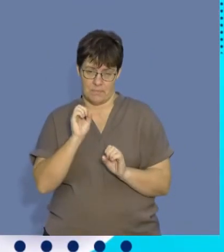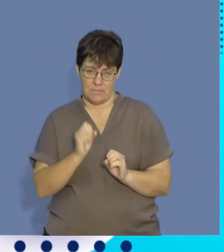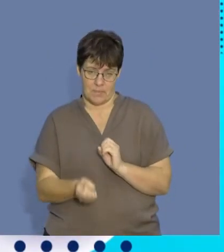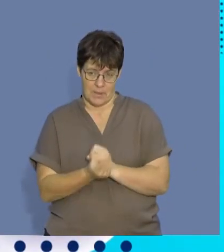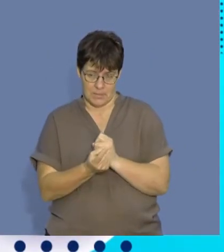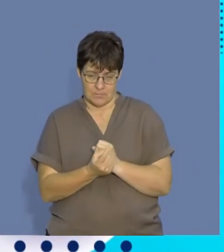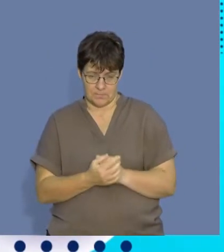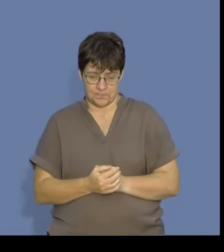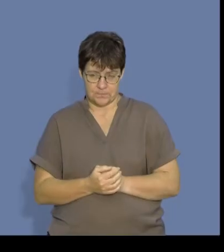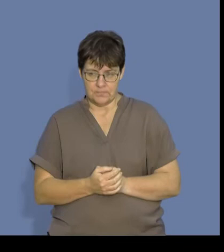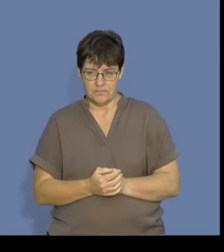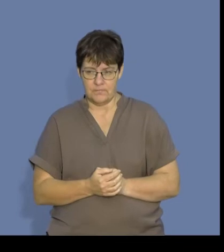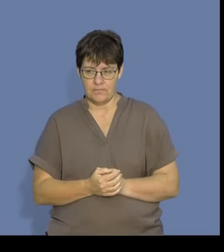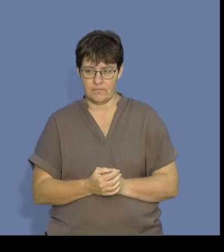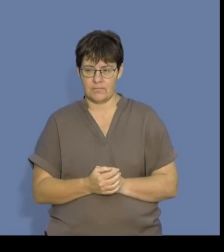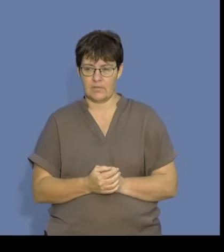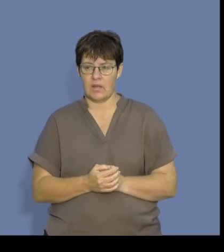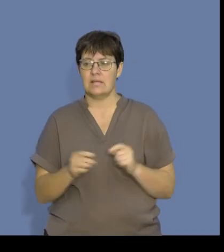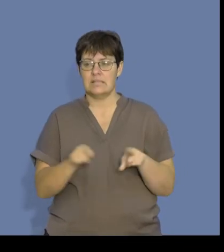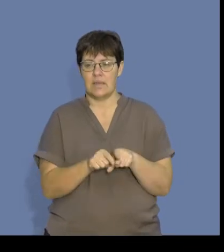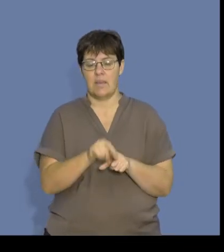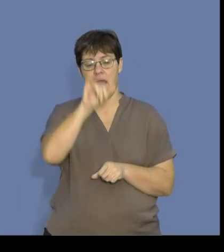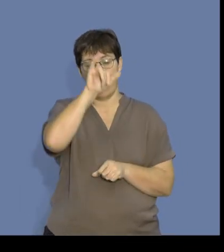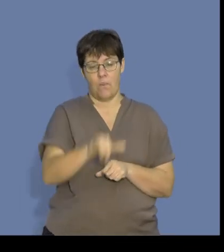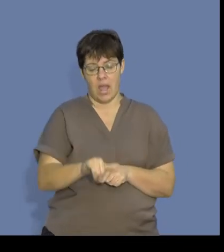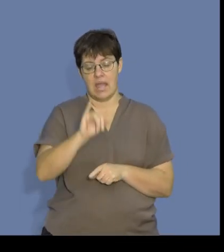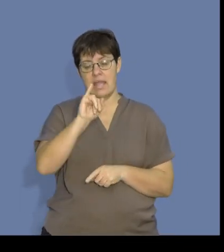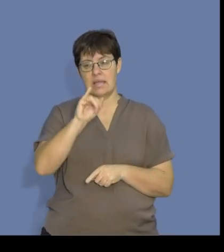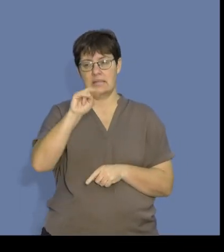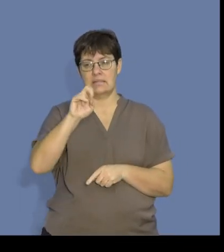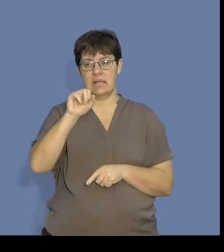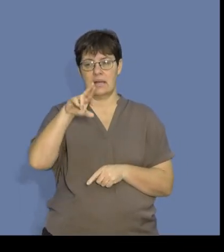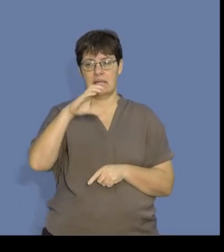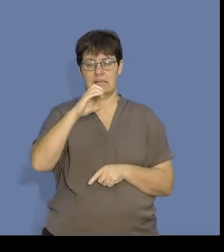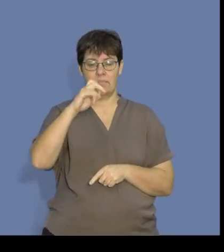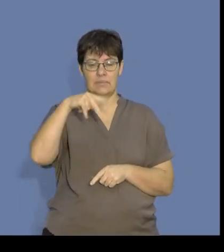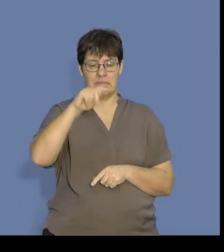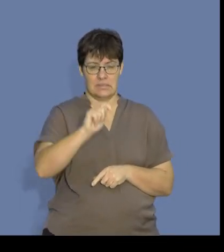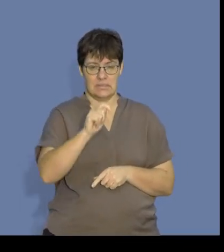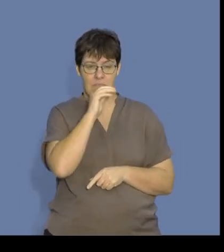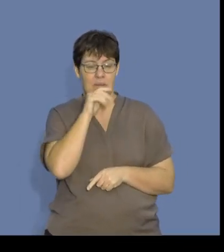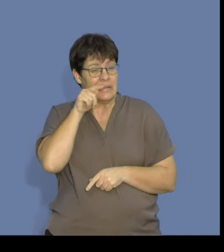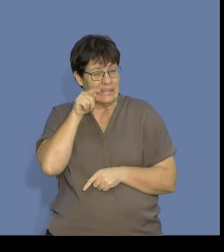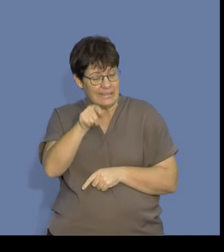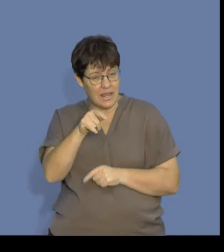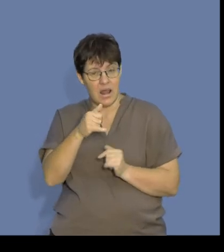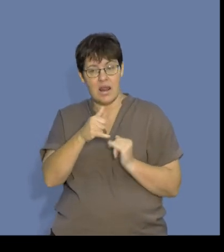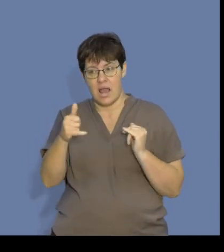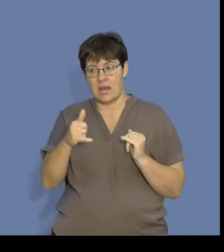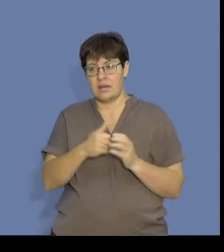that happen with that. And then we have what we call the y-intercept. So this is where the